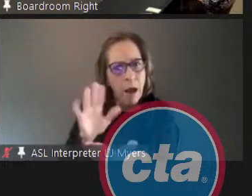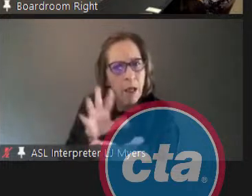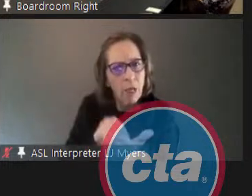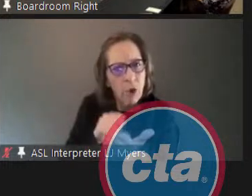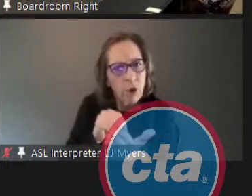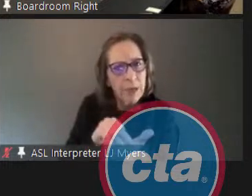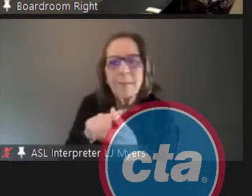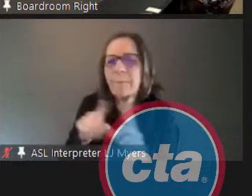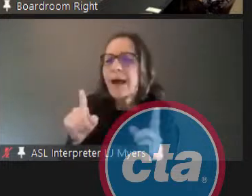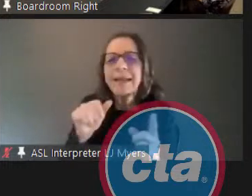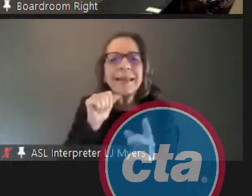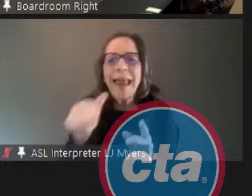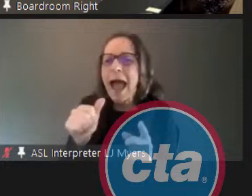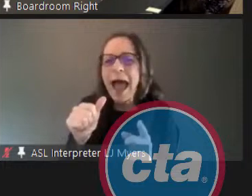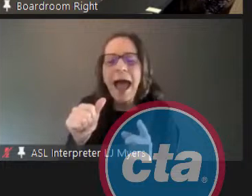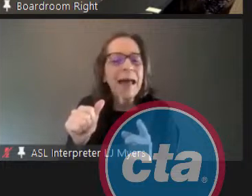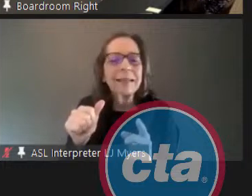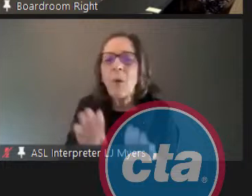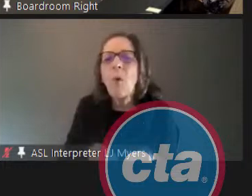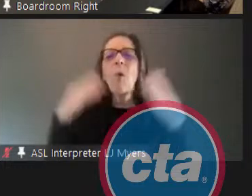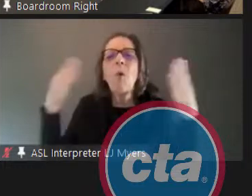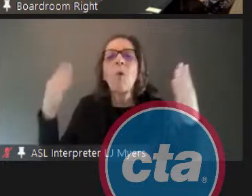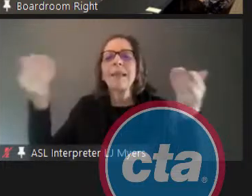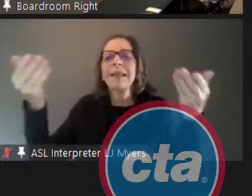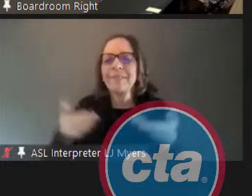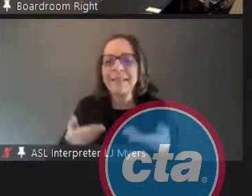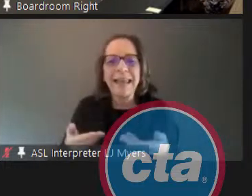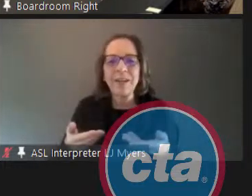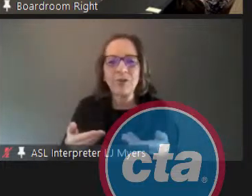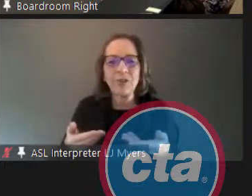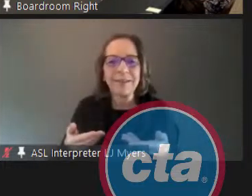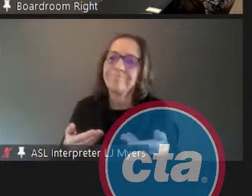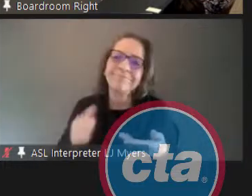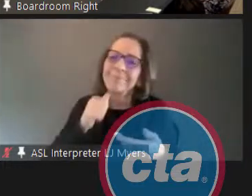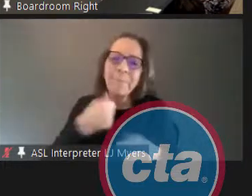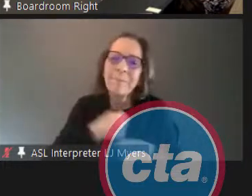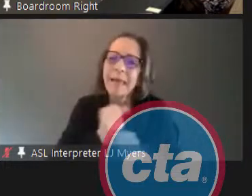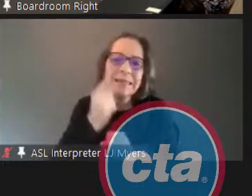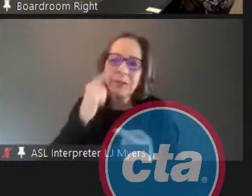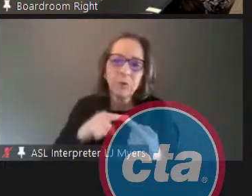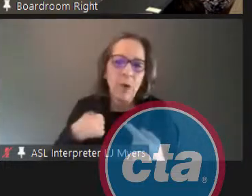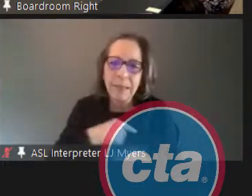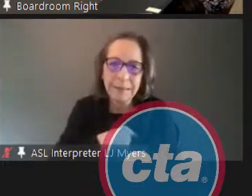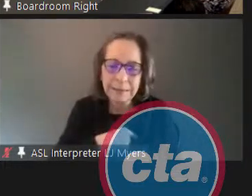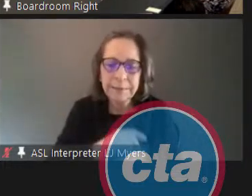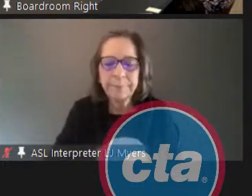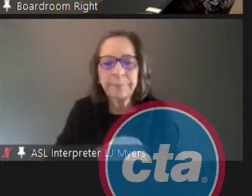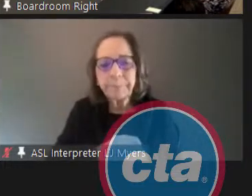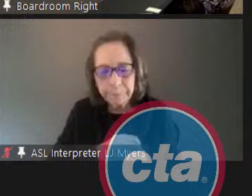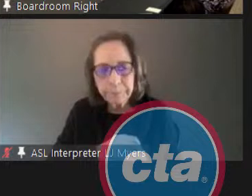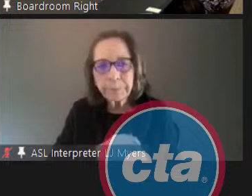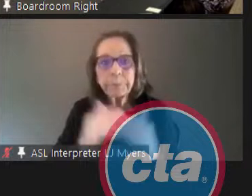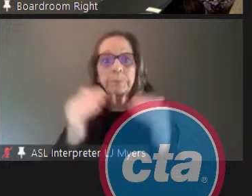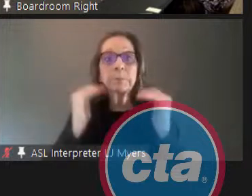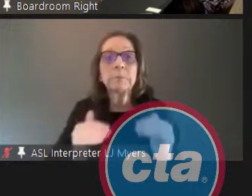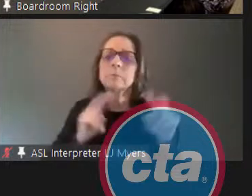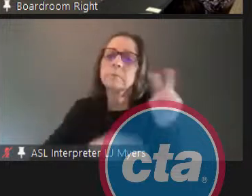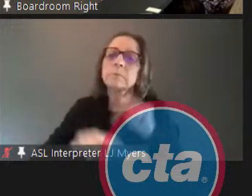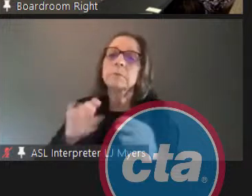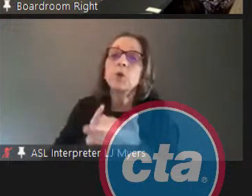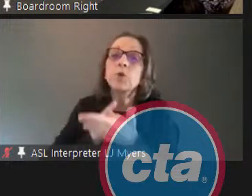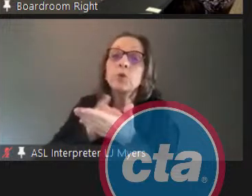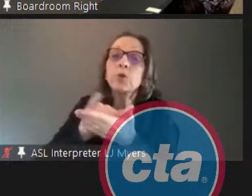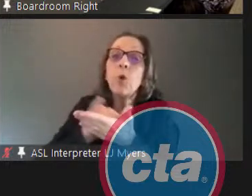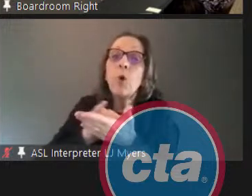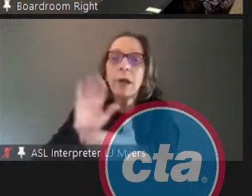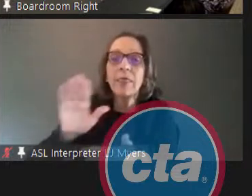but we didn't think having an open invitation approach probably made the most sense. And then we looked at what New York has with the